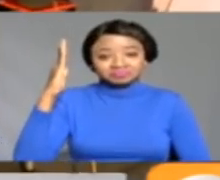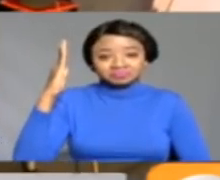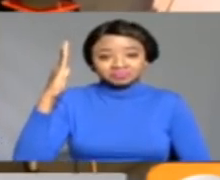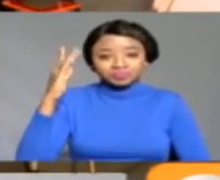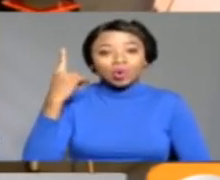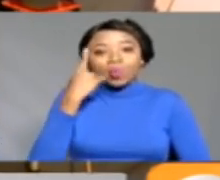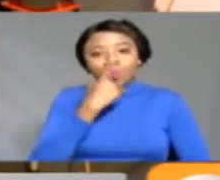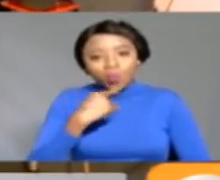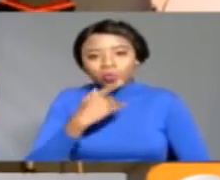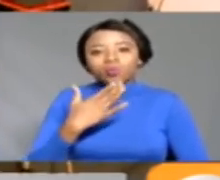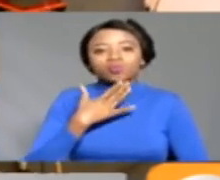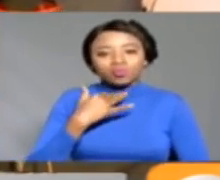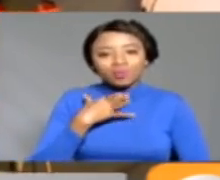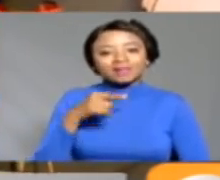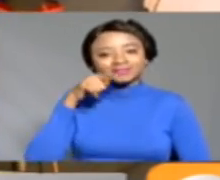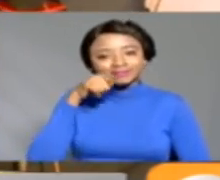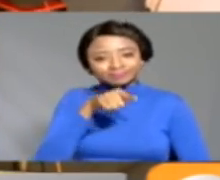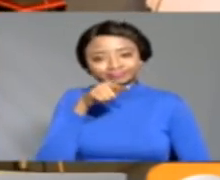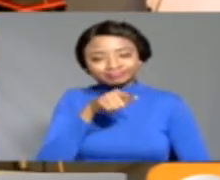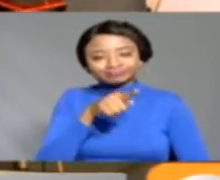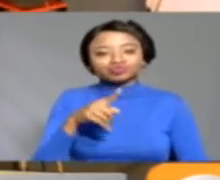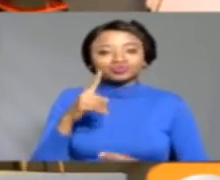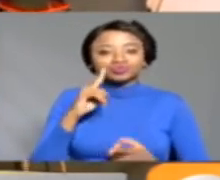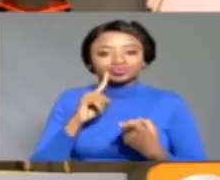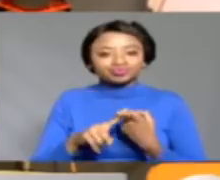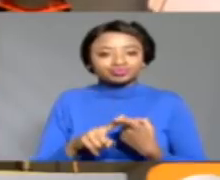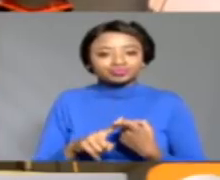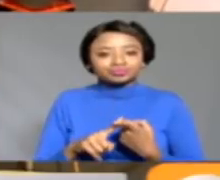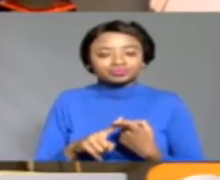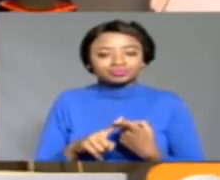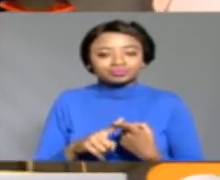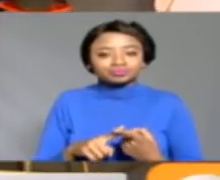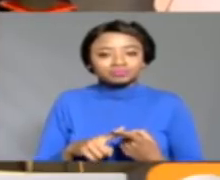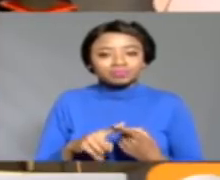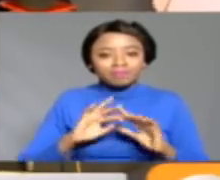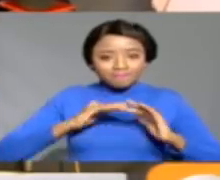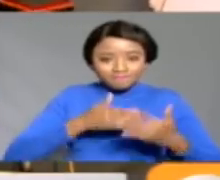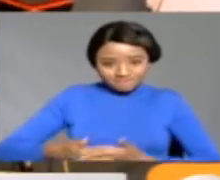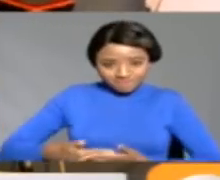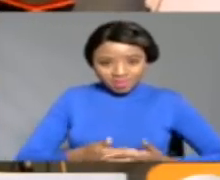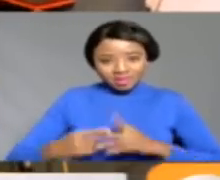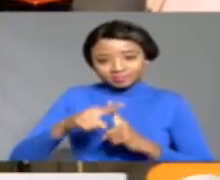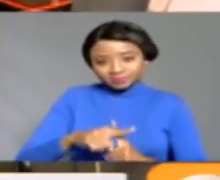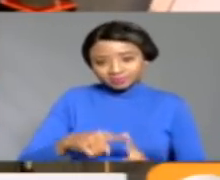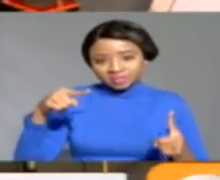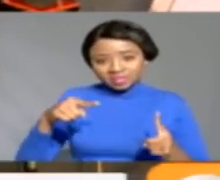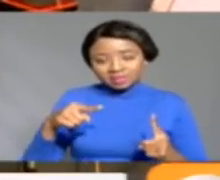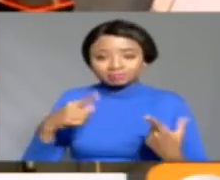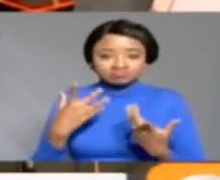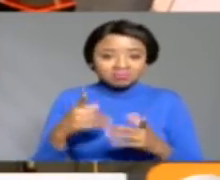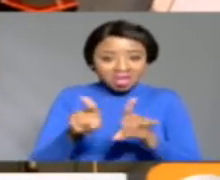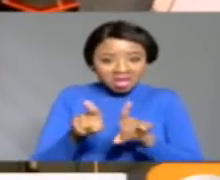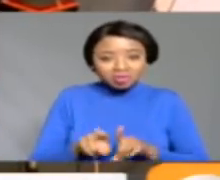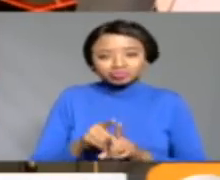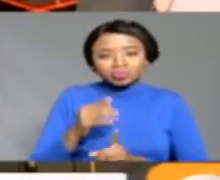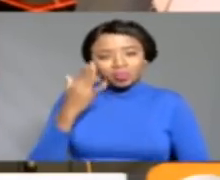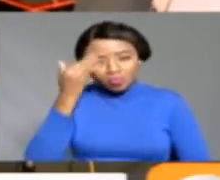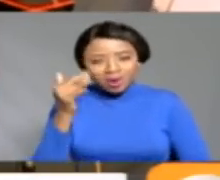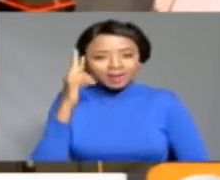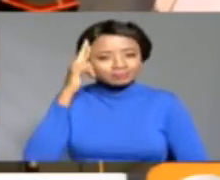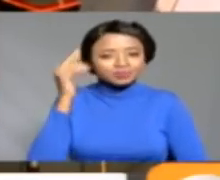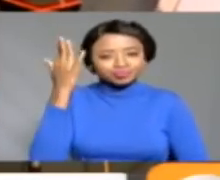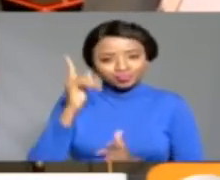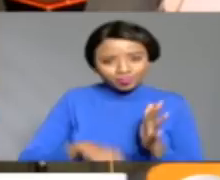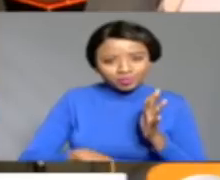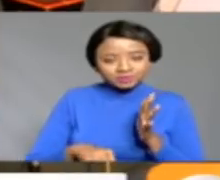who wanted her to commit to do that abortion, and why or what was the reason. So they